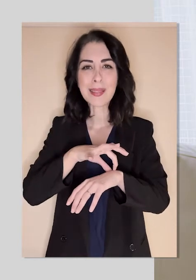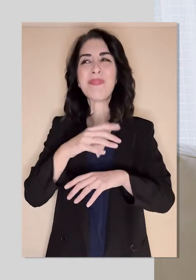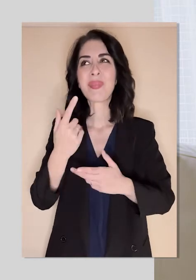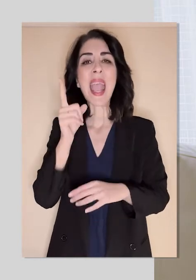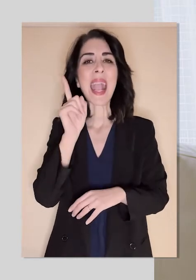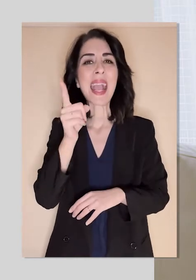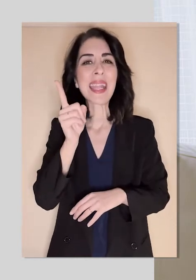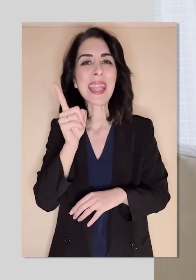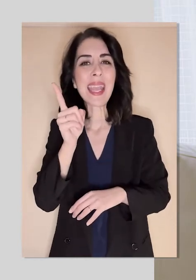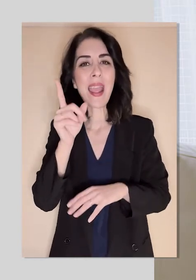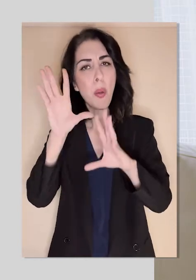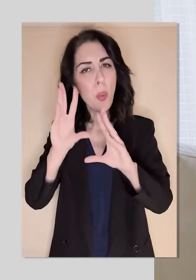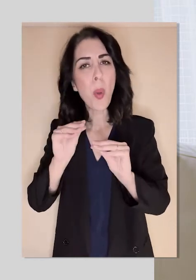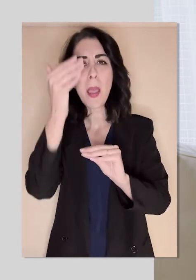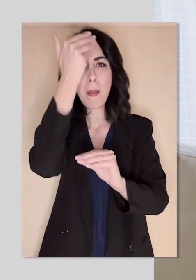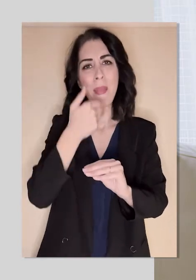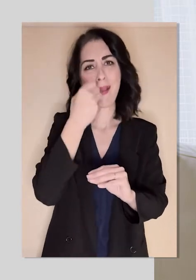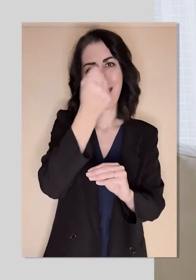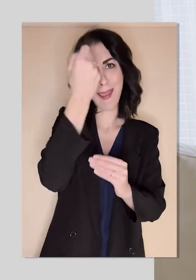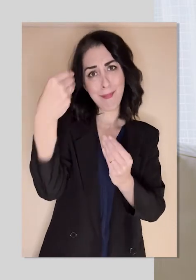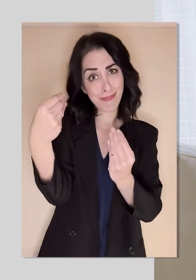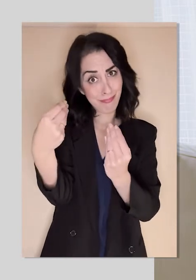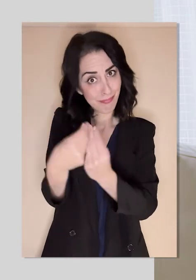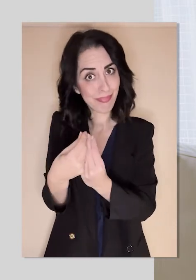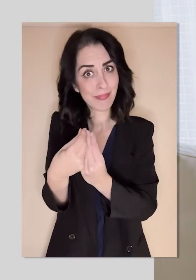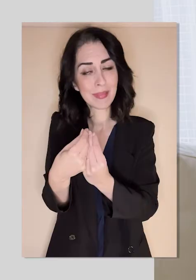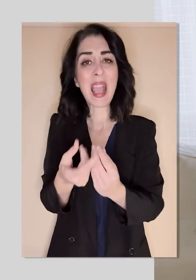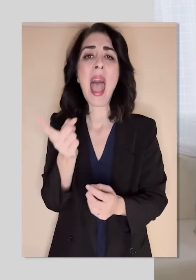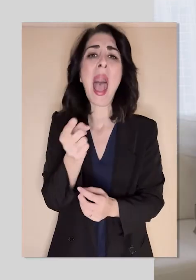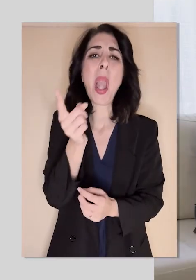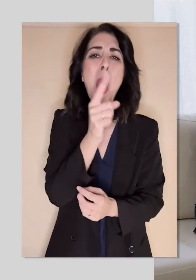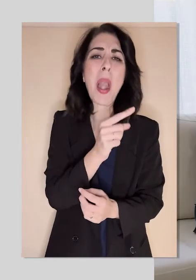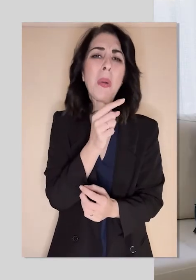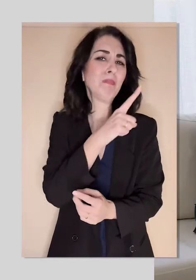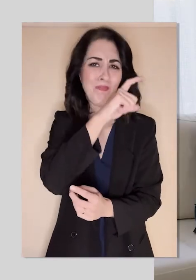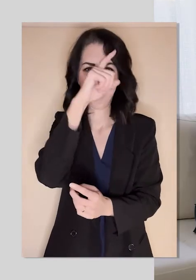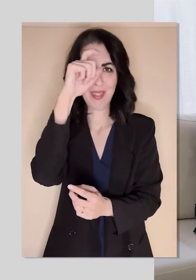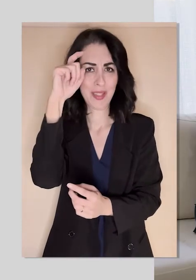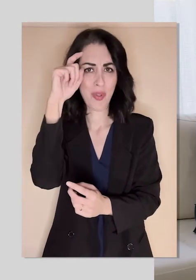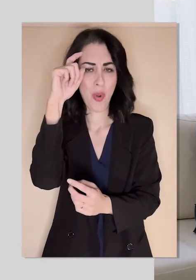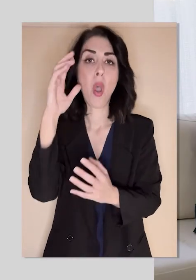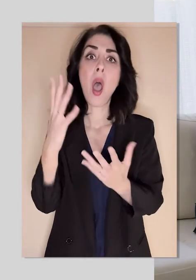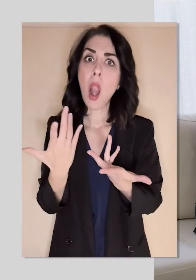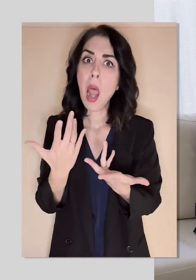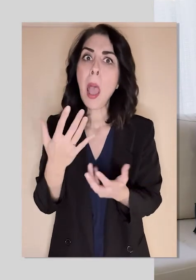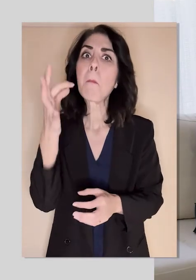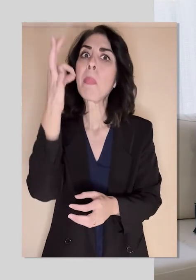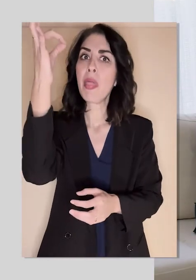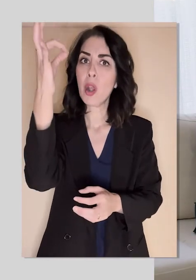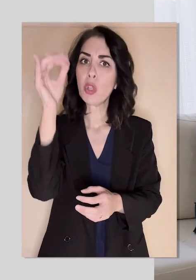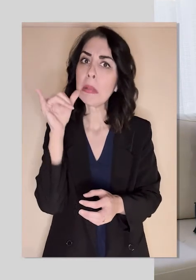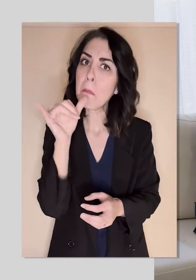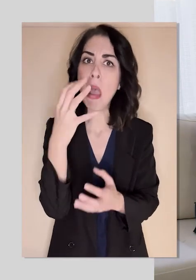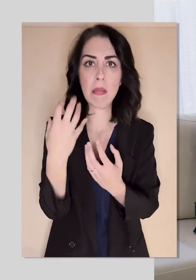that it's something else. But it could always be. You can have migraine and a brain tumor. Not related to the migraine. Totally